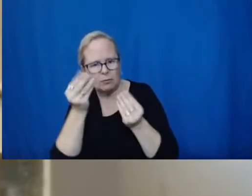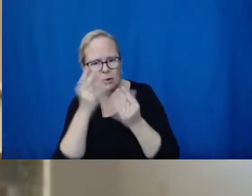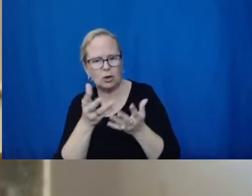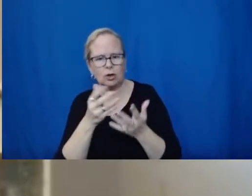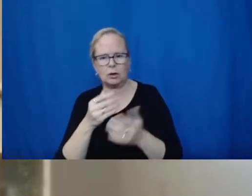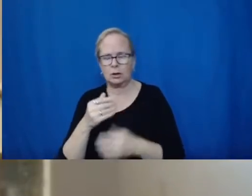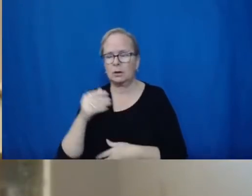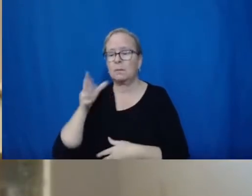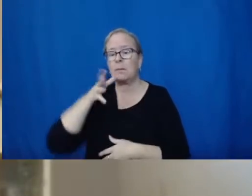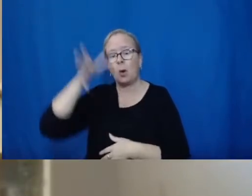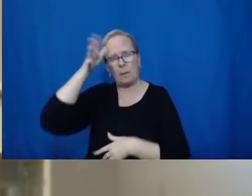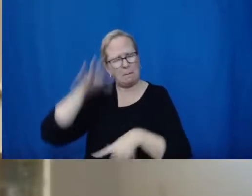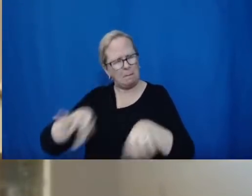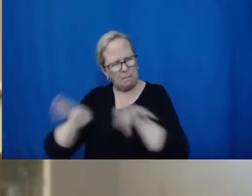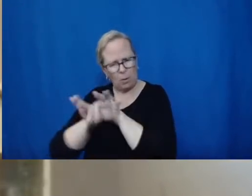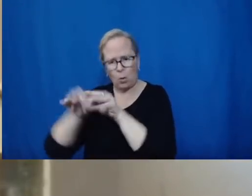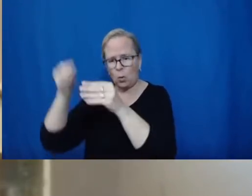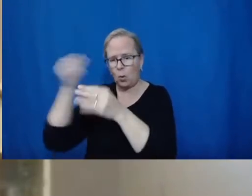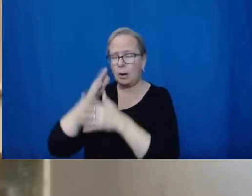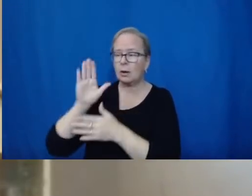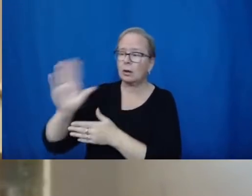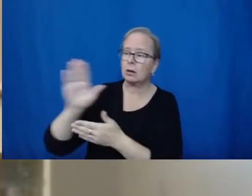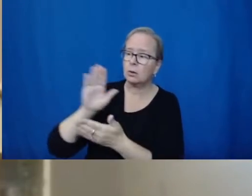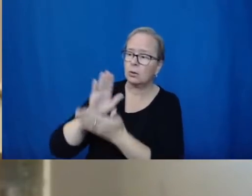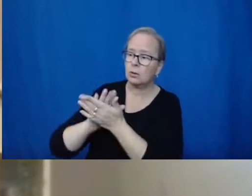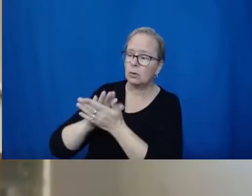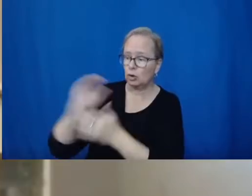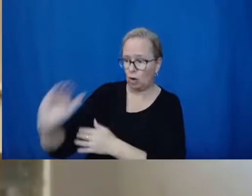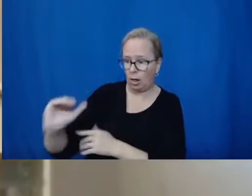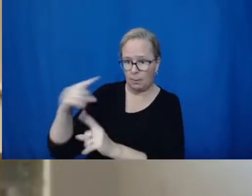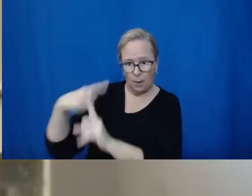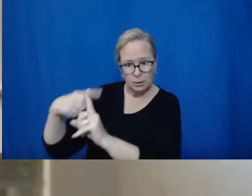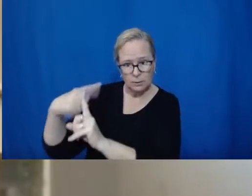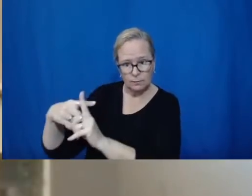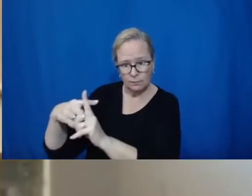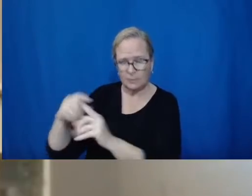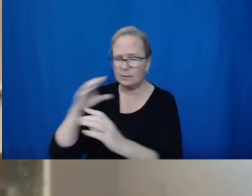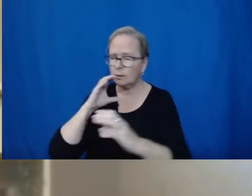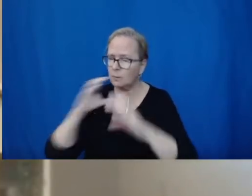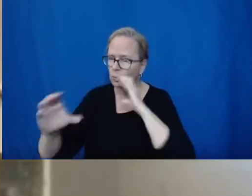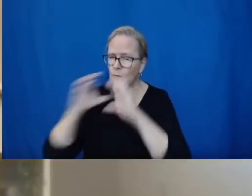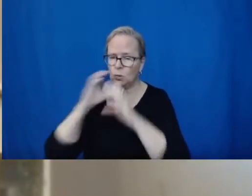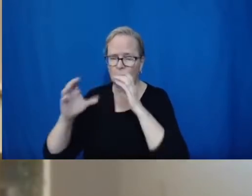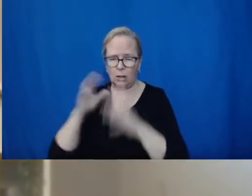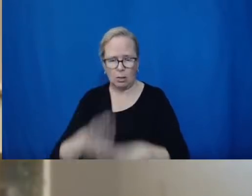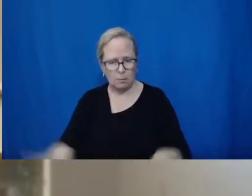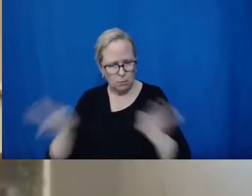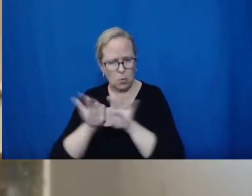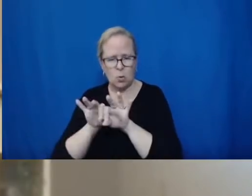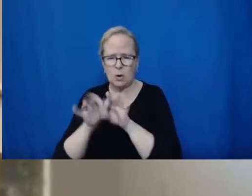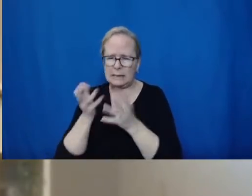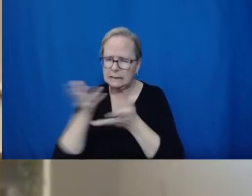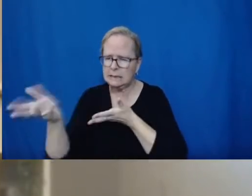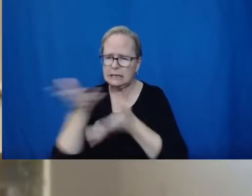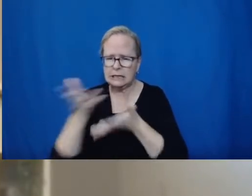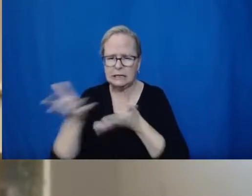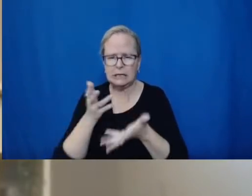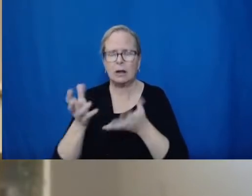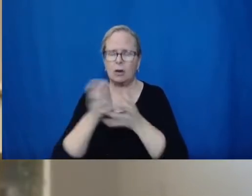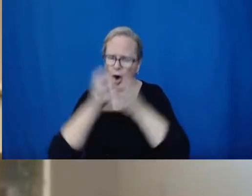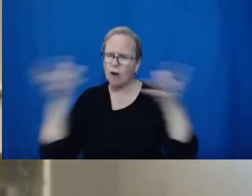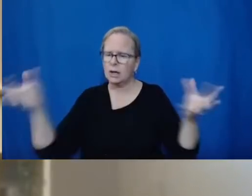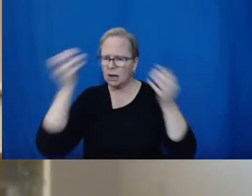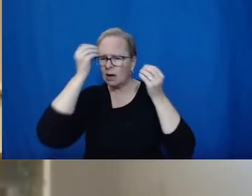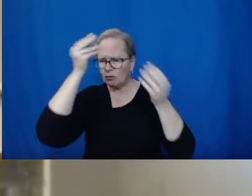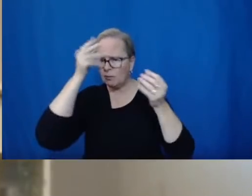of cases in their students' class. So it's a lot to unpack, but in summary, it's a slow